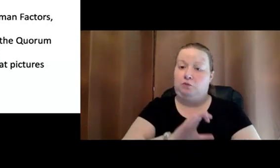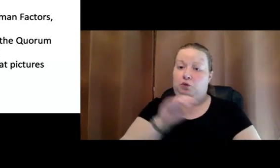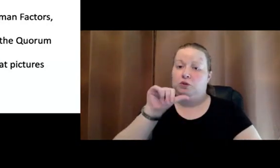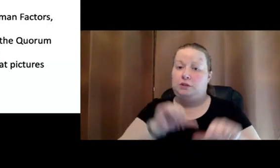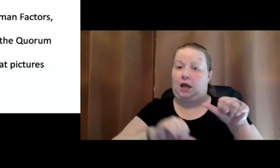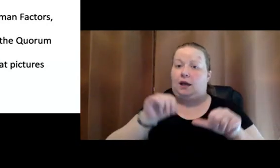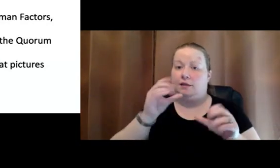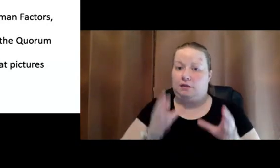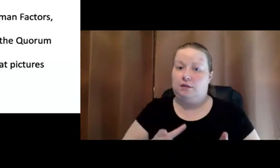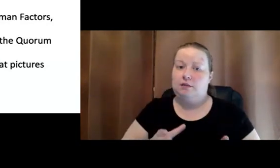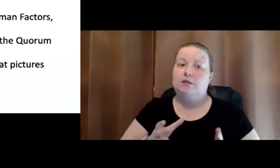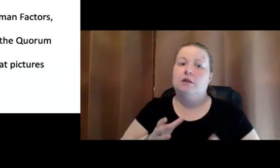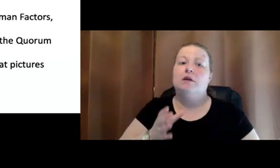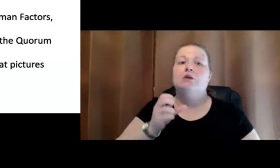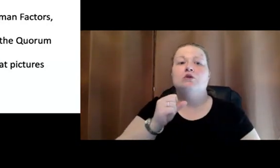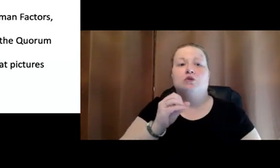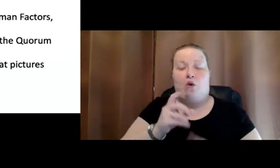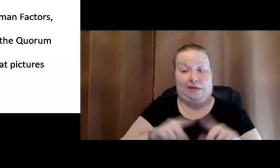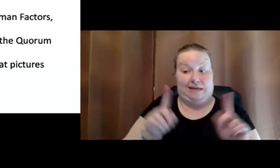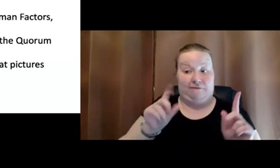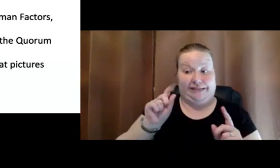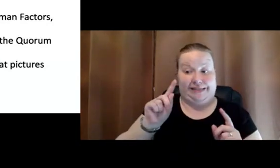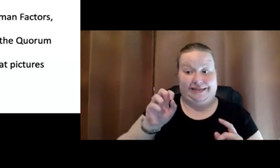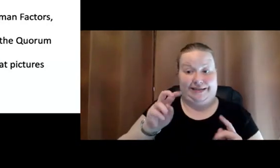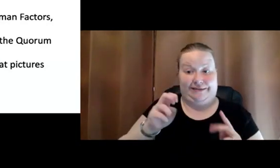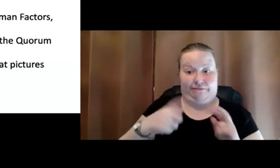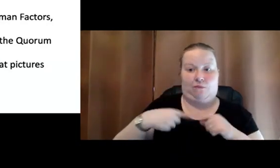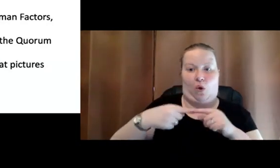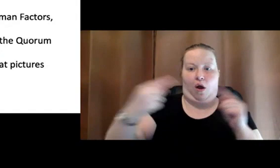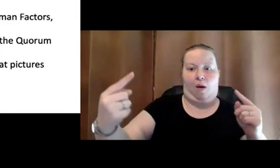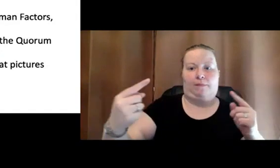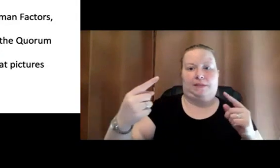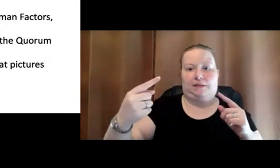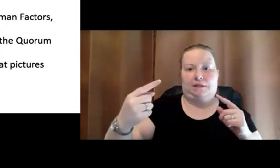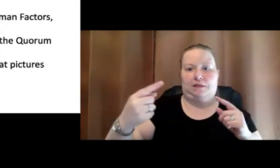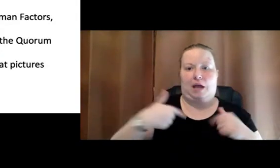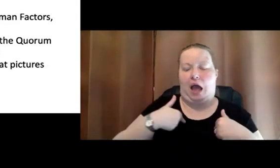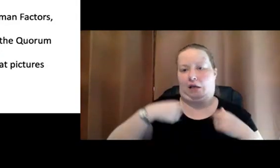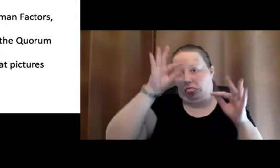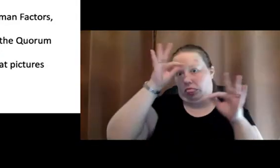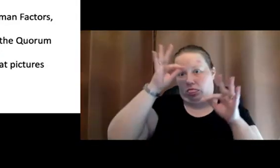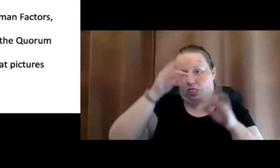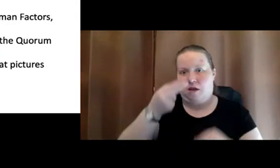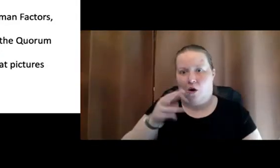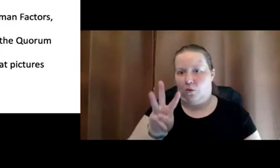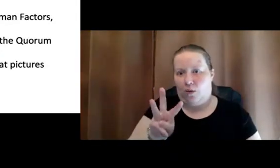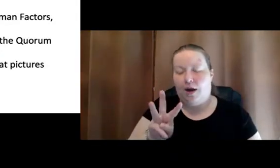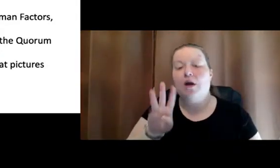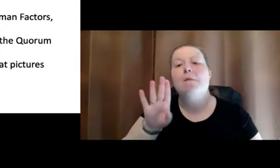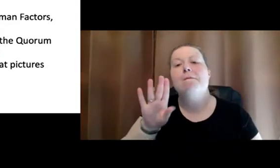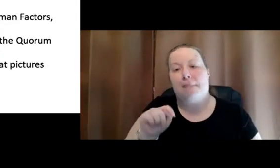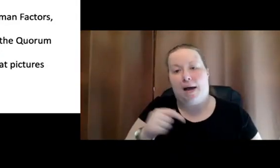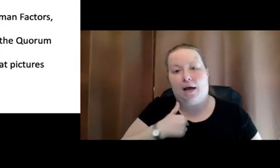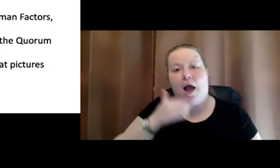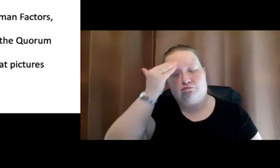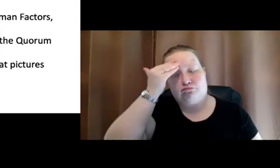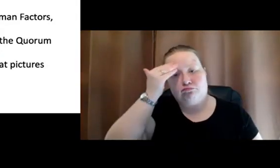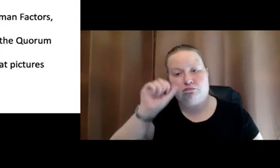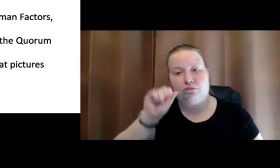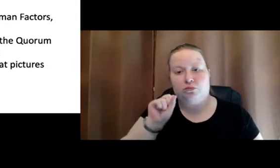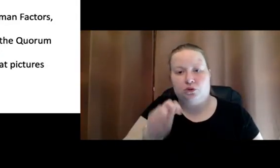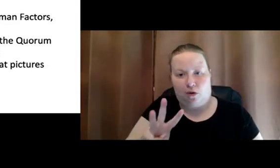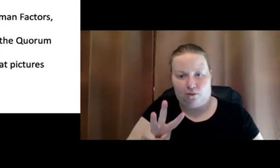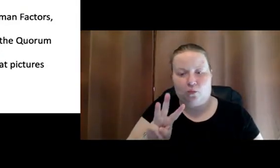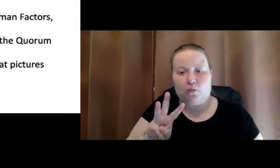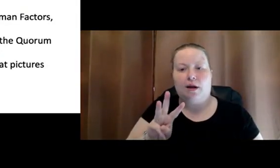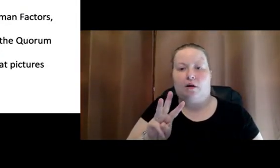so unlike Steve, I'm on the opposite side. I don't know almost anything about hardware, but I do know stuff about software, so it's sort of the opposite.